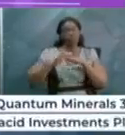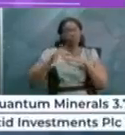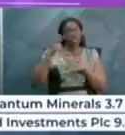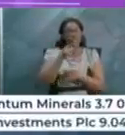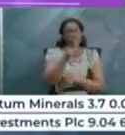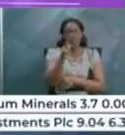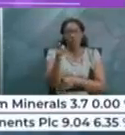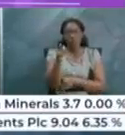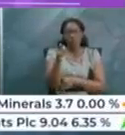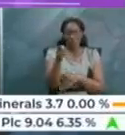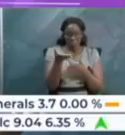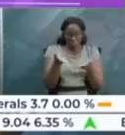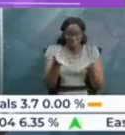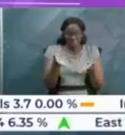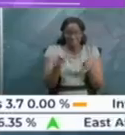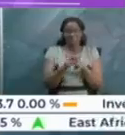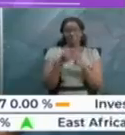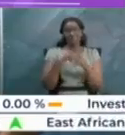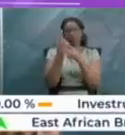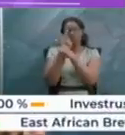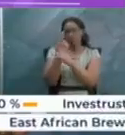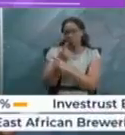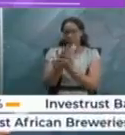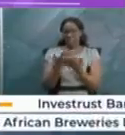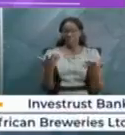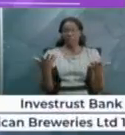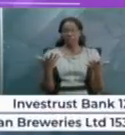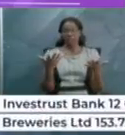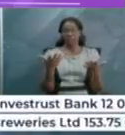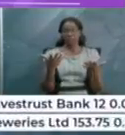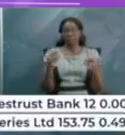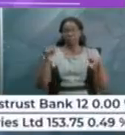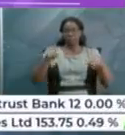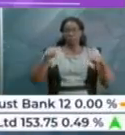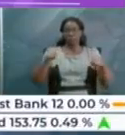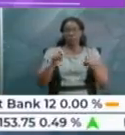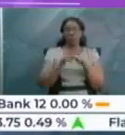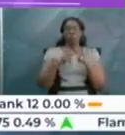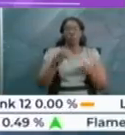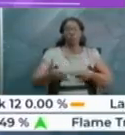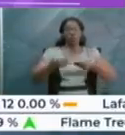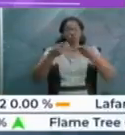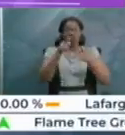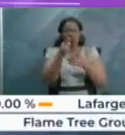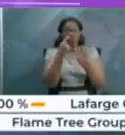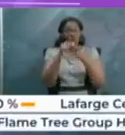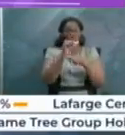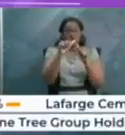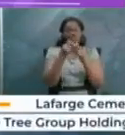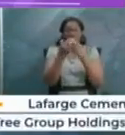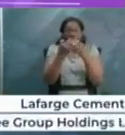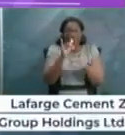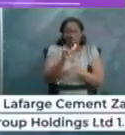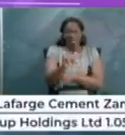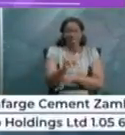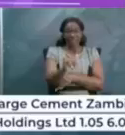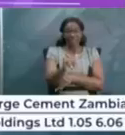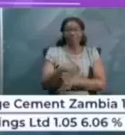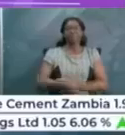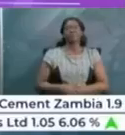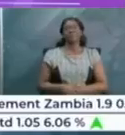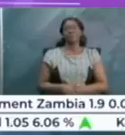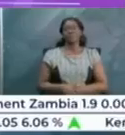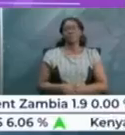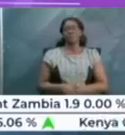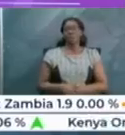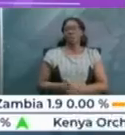on SOKO. And we have a couple of different products on store today we're going to give you and talk about. But before we start, Wahiga, is that a new